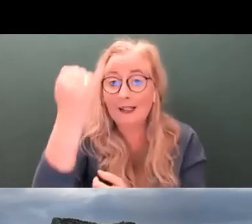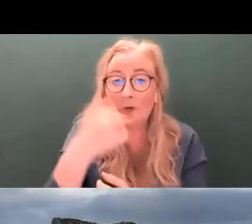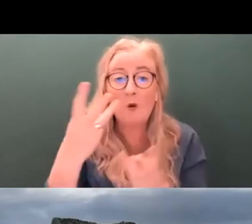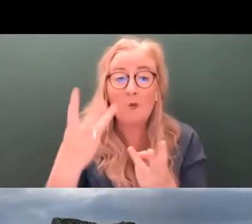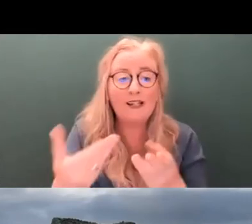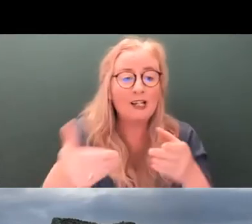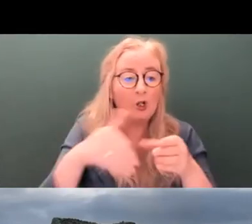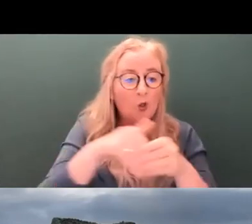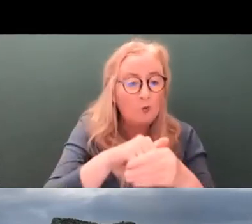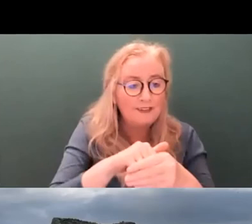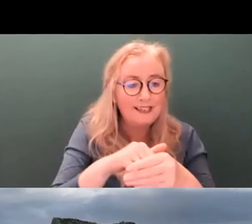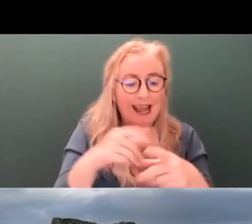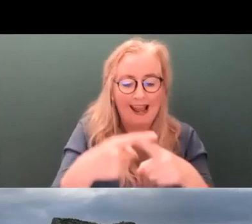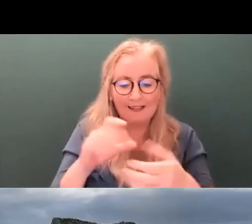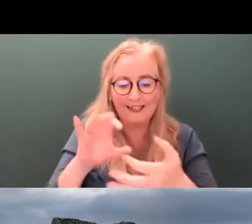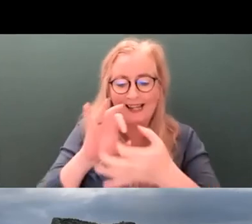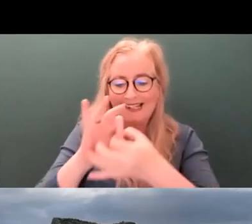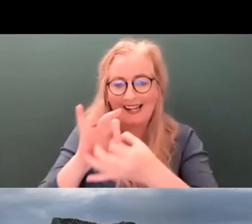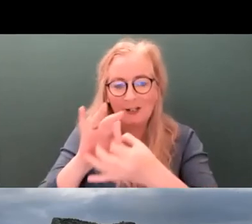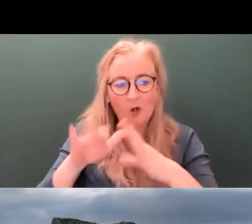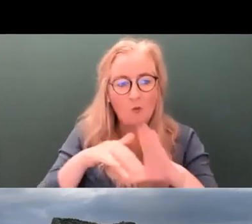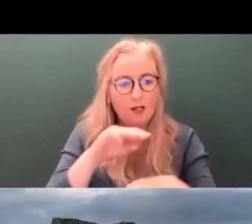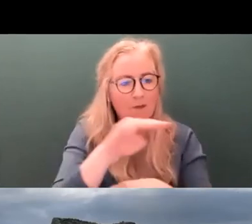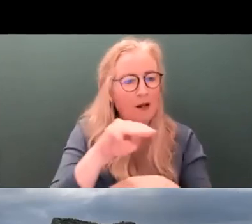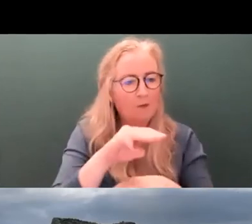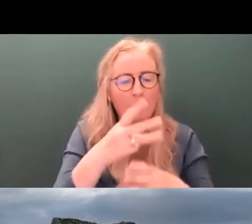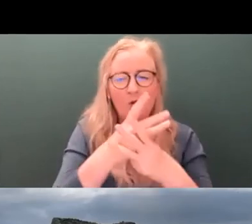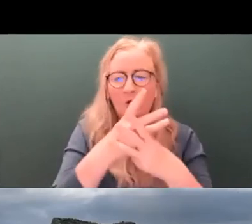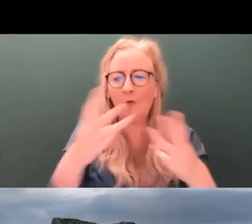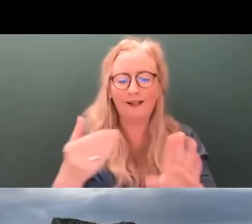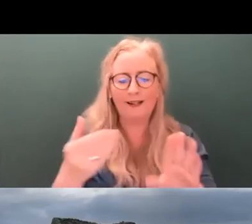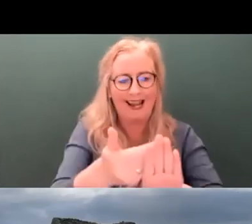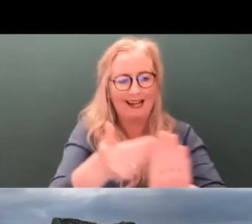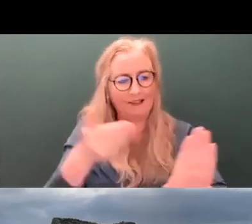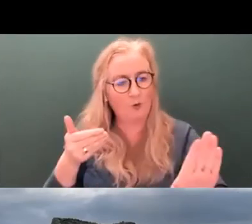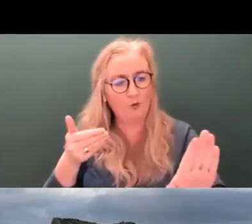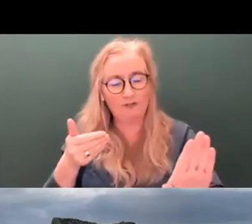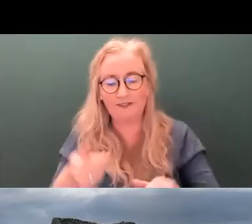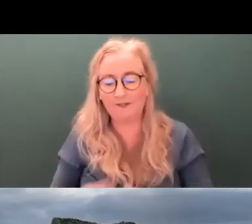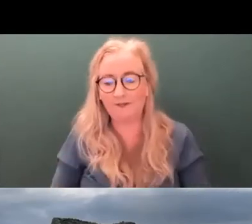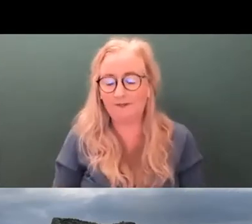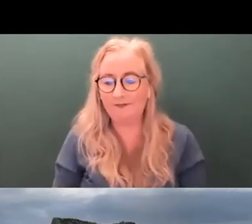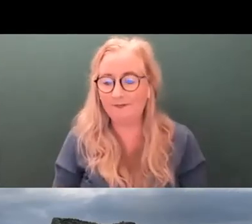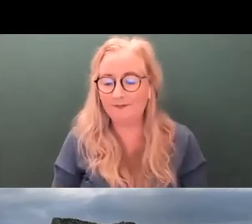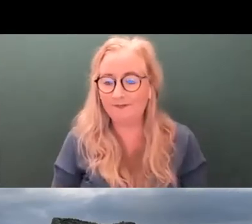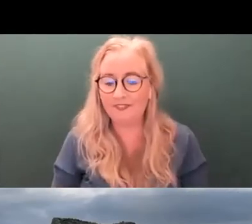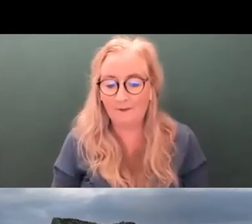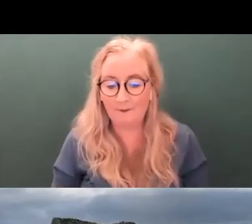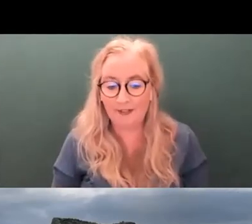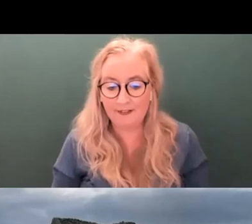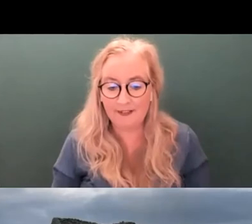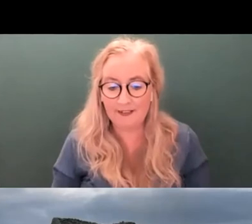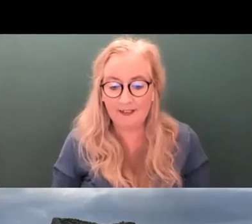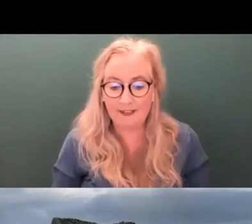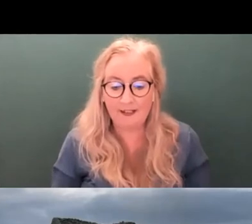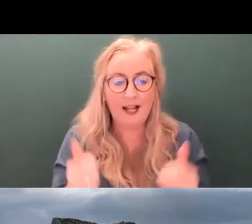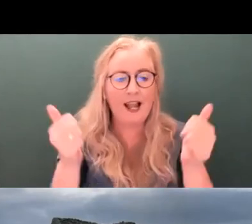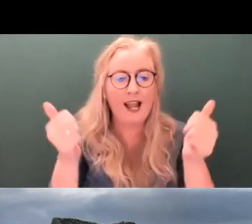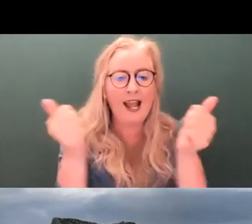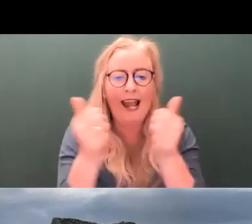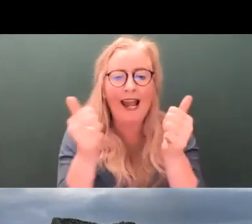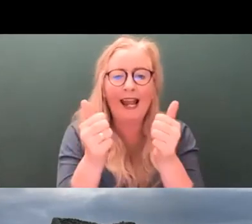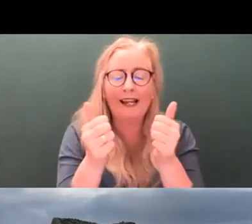and help and engage with people rather than to exclude them. And any suggestions from any of the